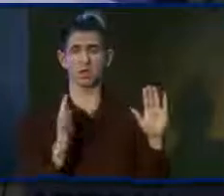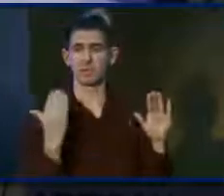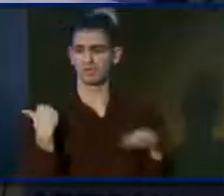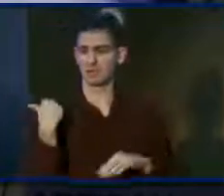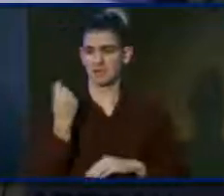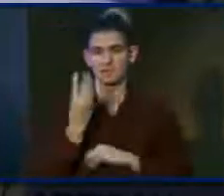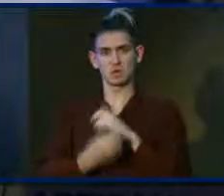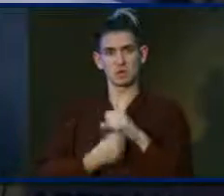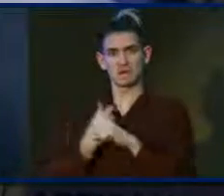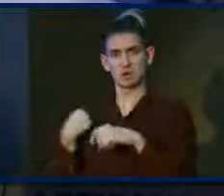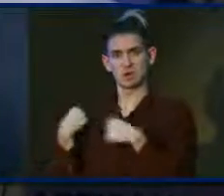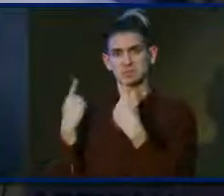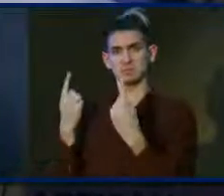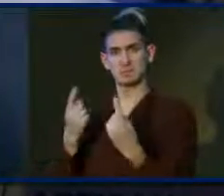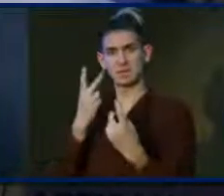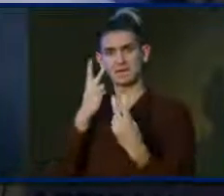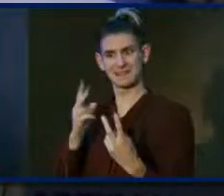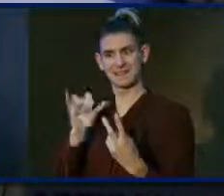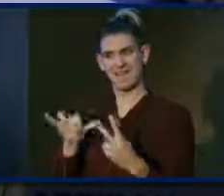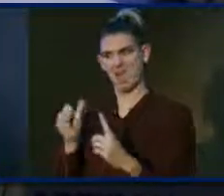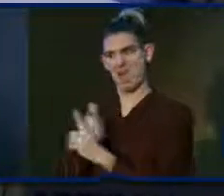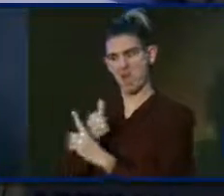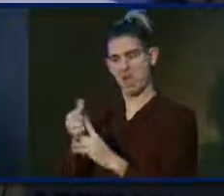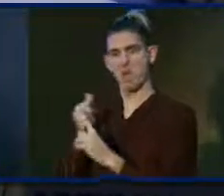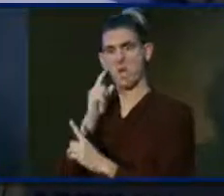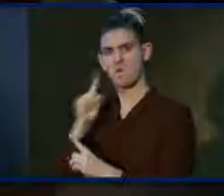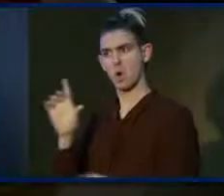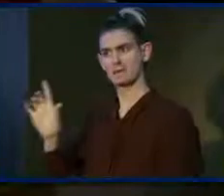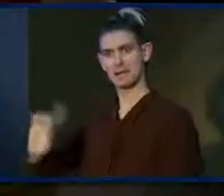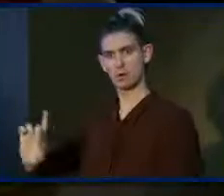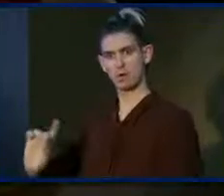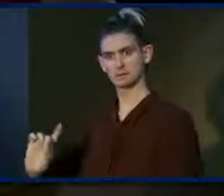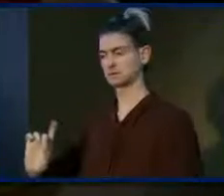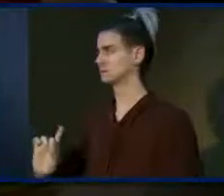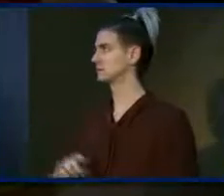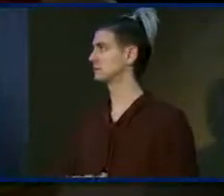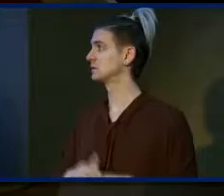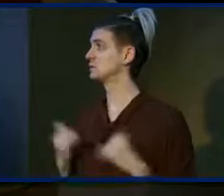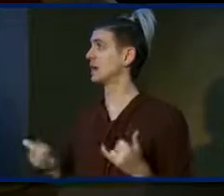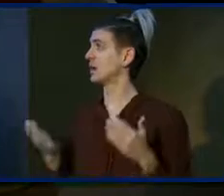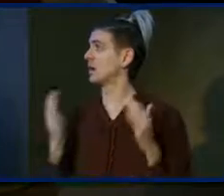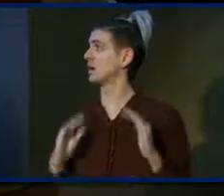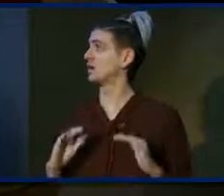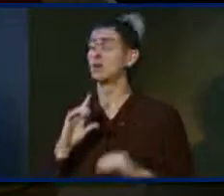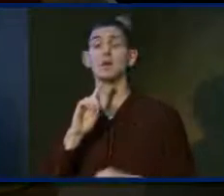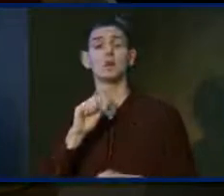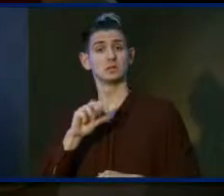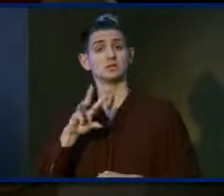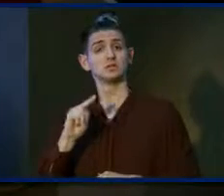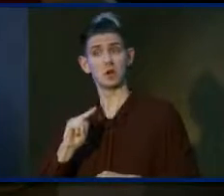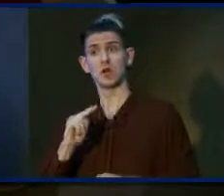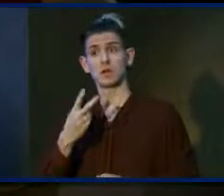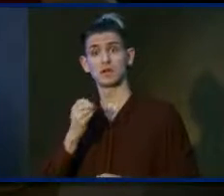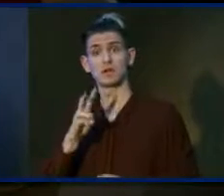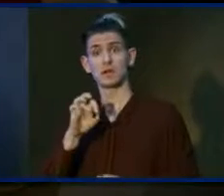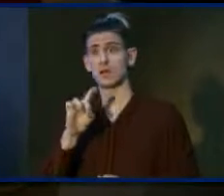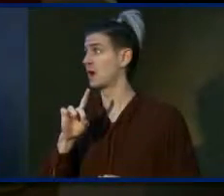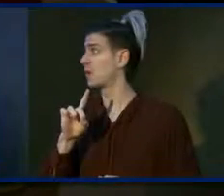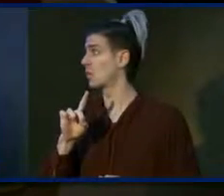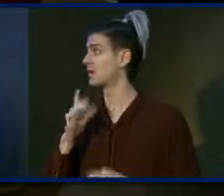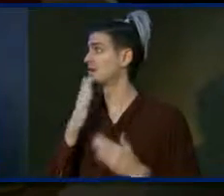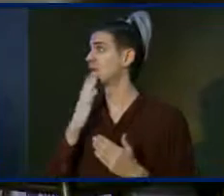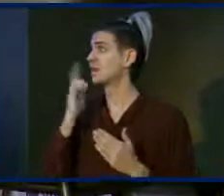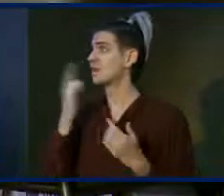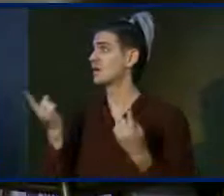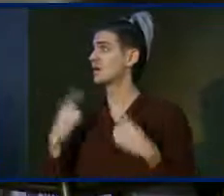the Democratic Party. Yeah. Thank you. I'm going to jump to Don. Don Howard, thank you for being here. Thank you so much